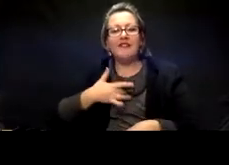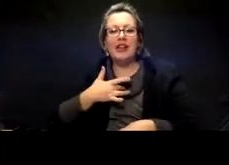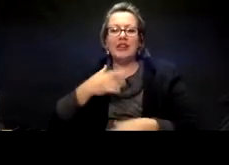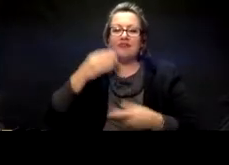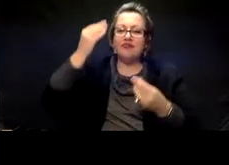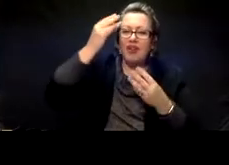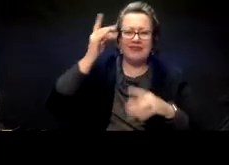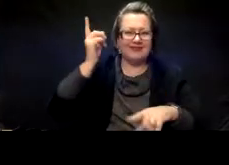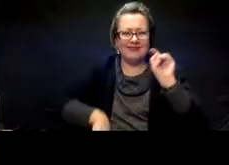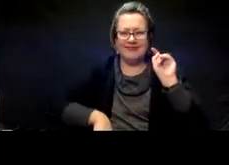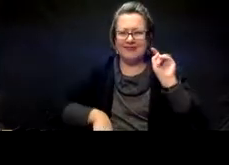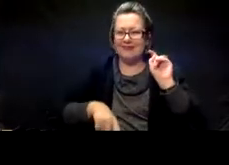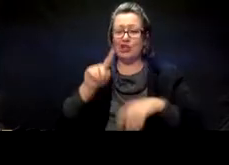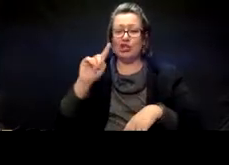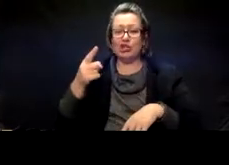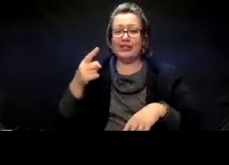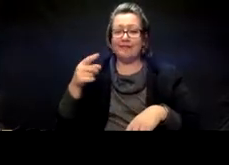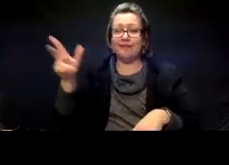operator, they are just relaying